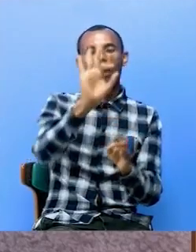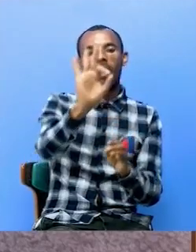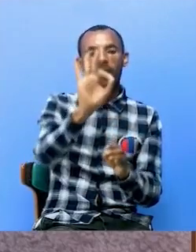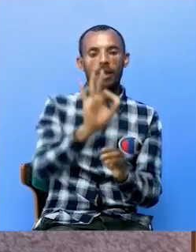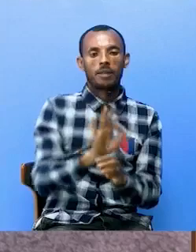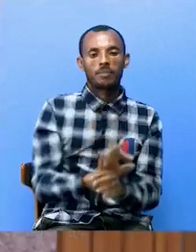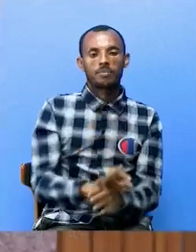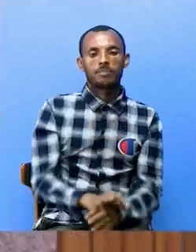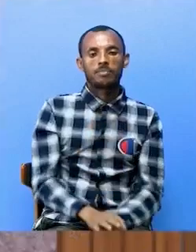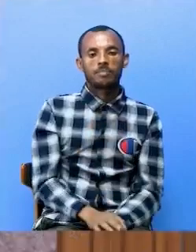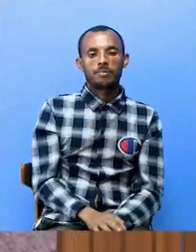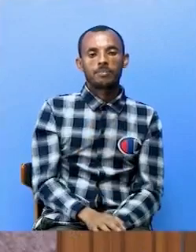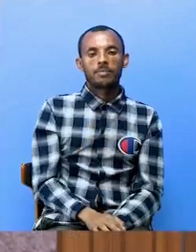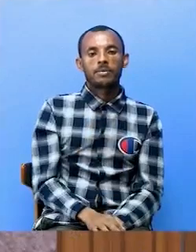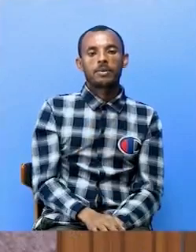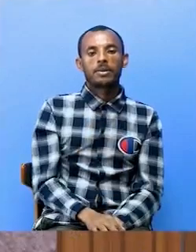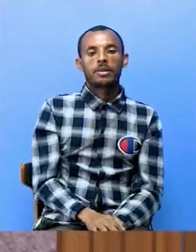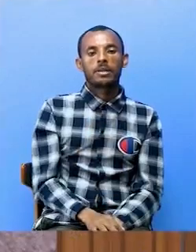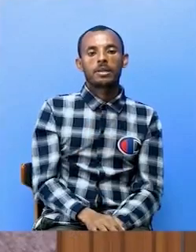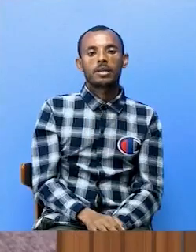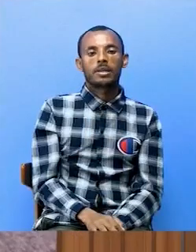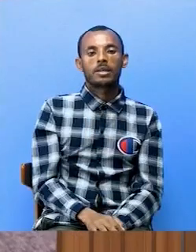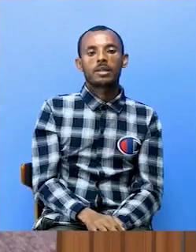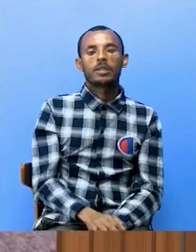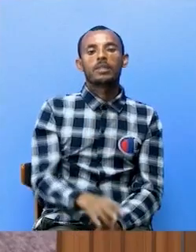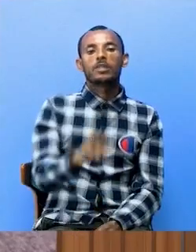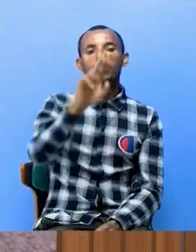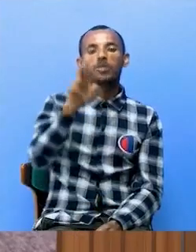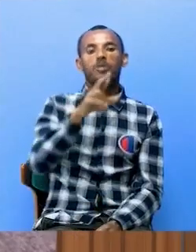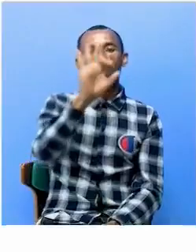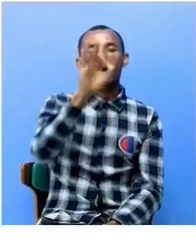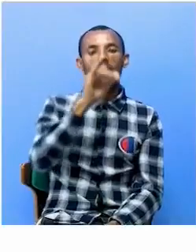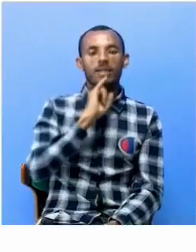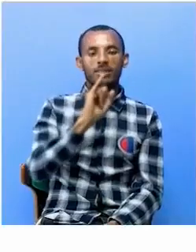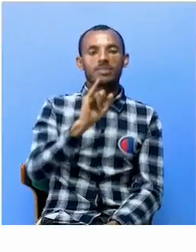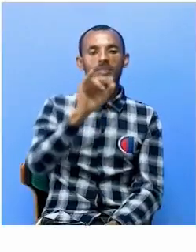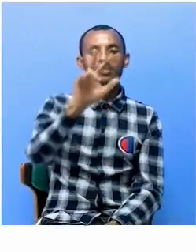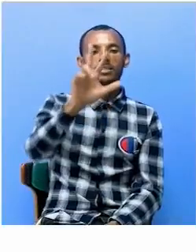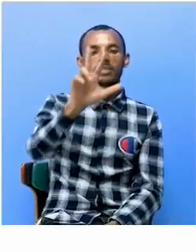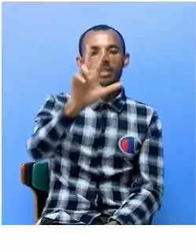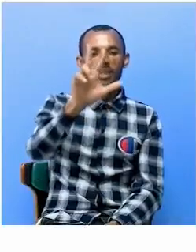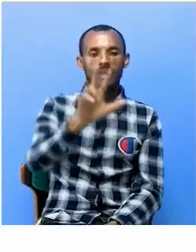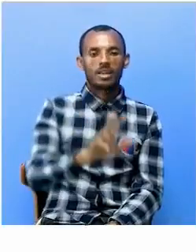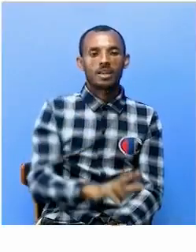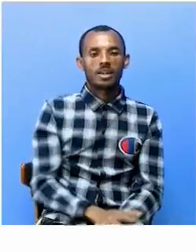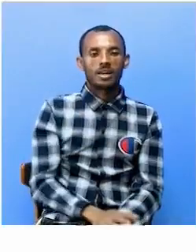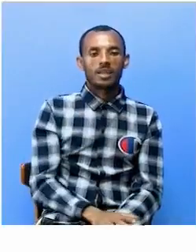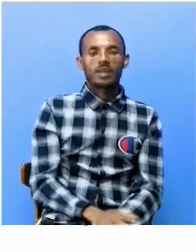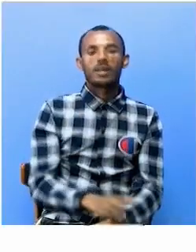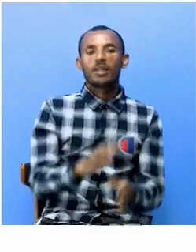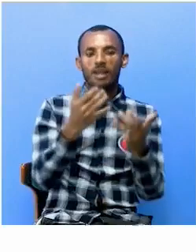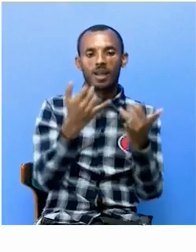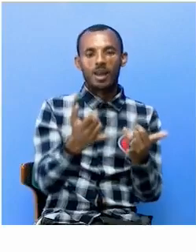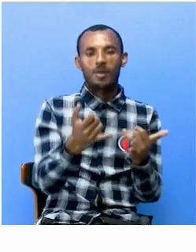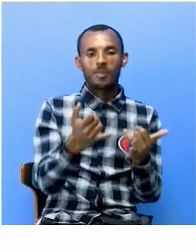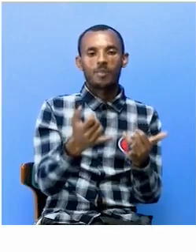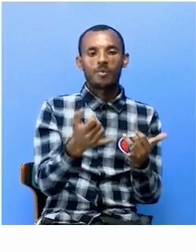of 9. So clearly, square root of 9 is 3. Now